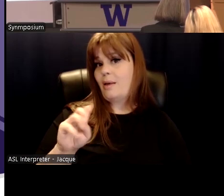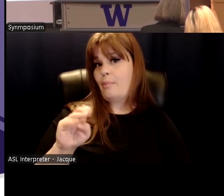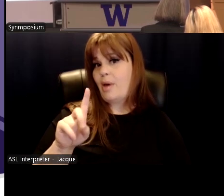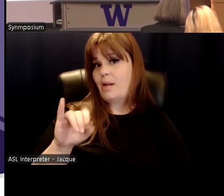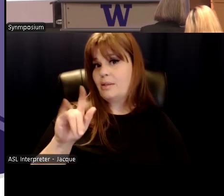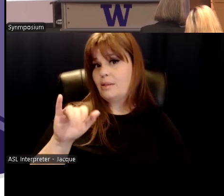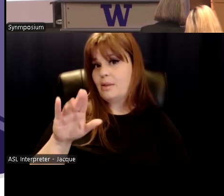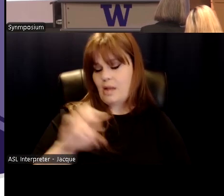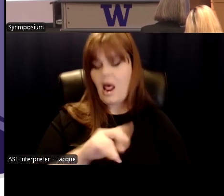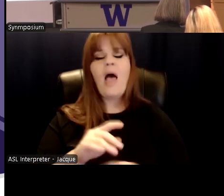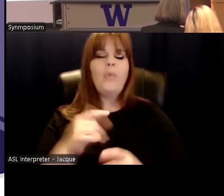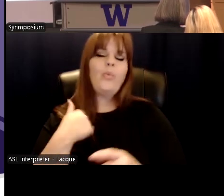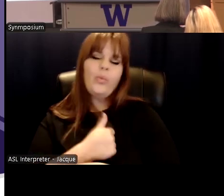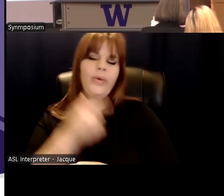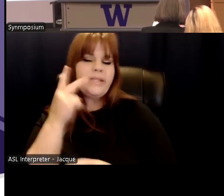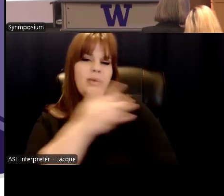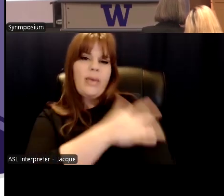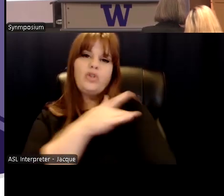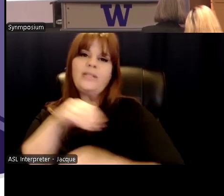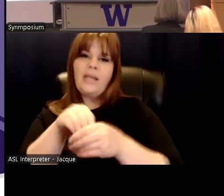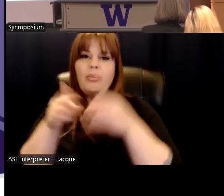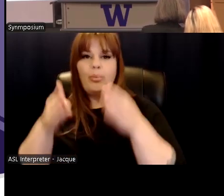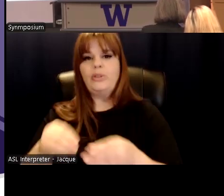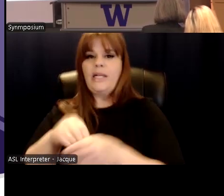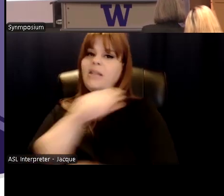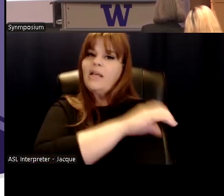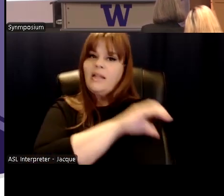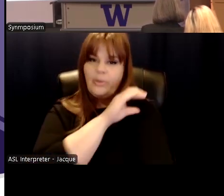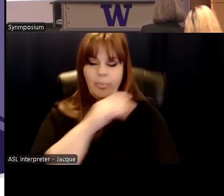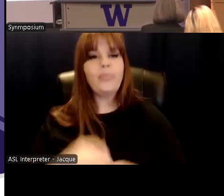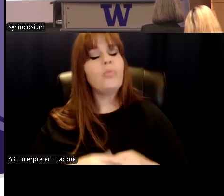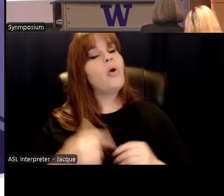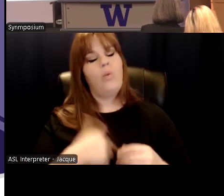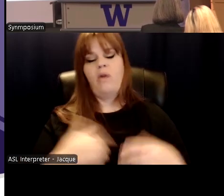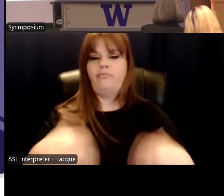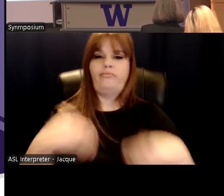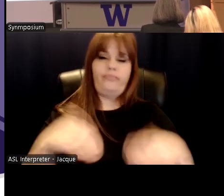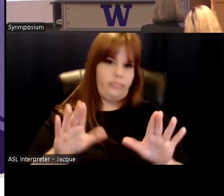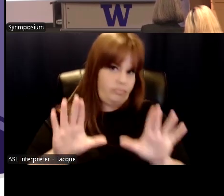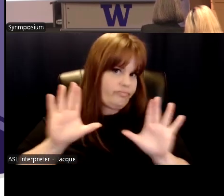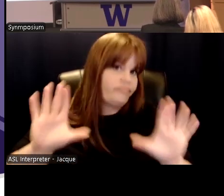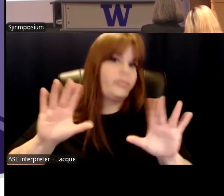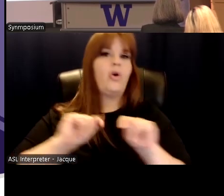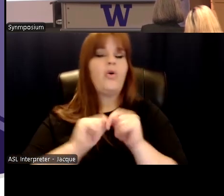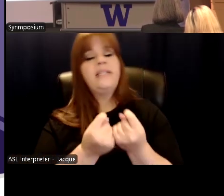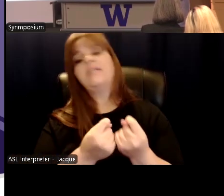in person in our clinics. And we have an exceptional team. This is really